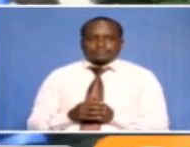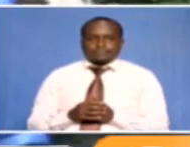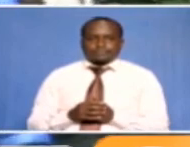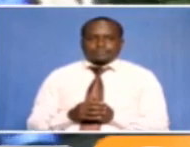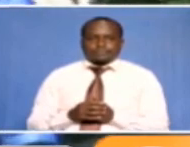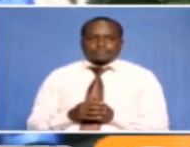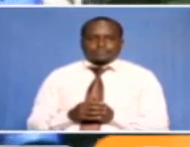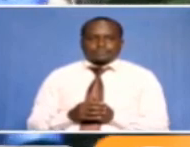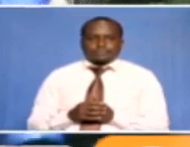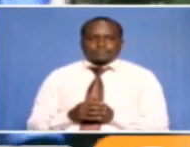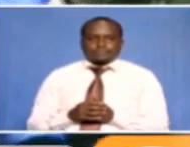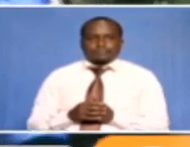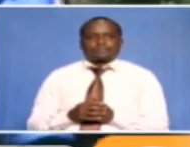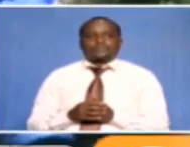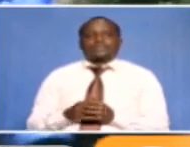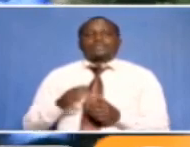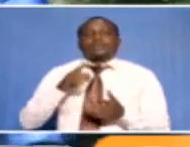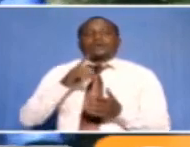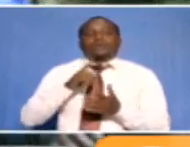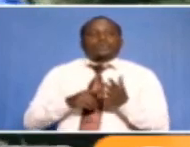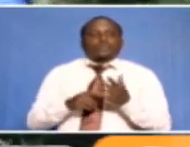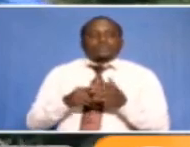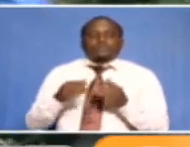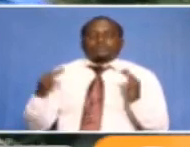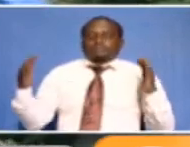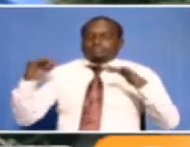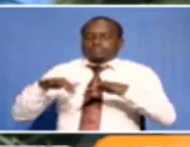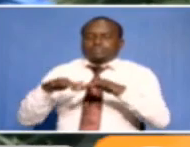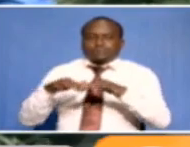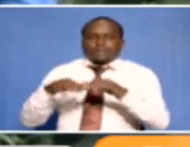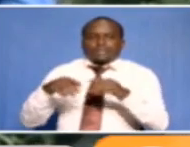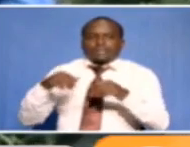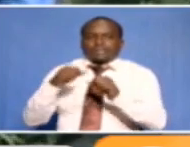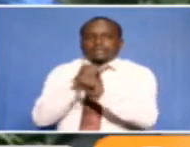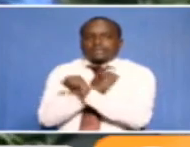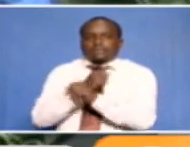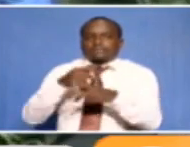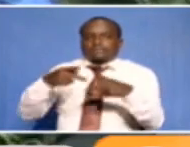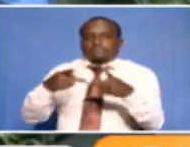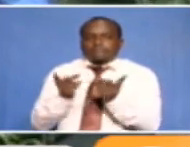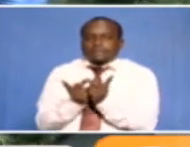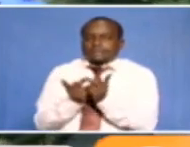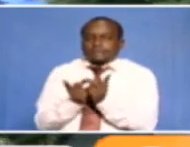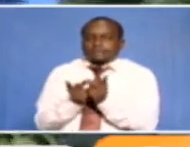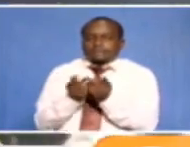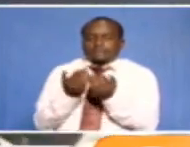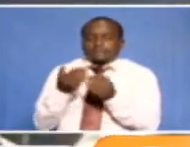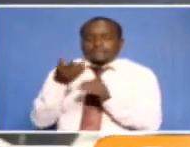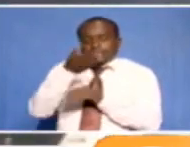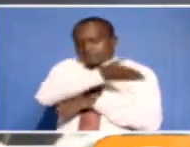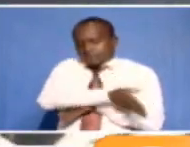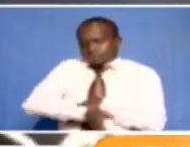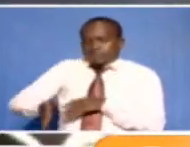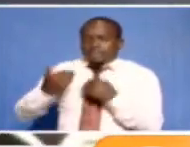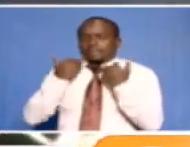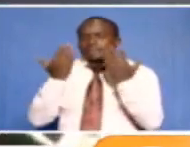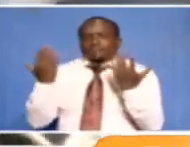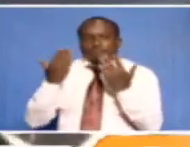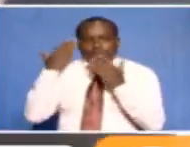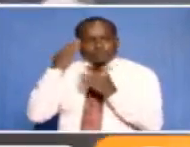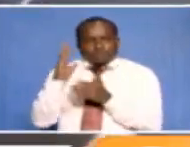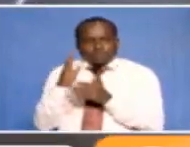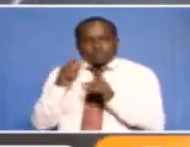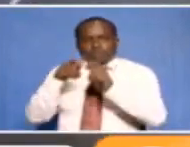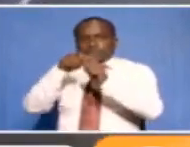Huddled at perhaps what appeared to be a safe space, this family knows not where they will spend the rest of the night. The bows and arrows have been the